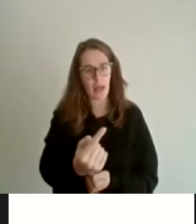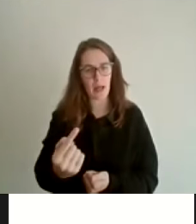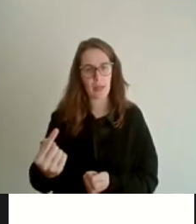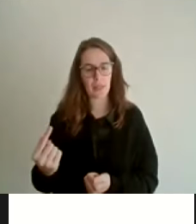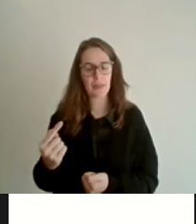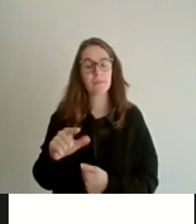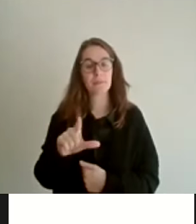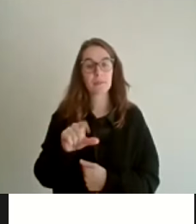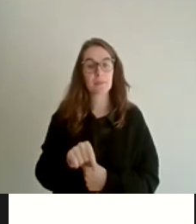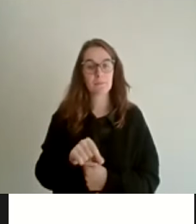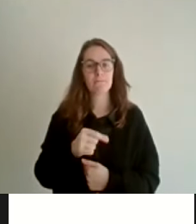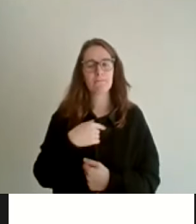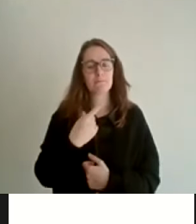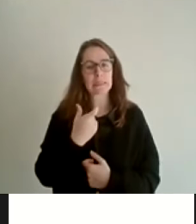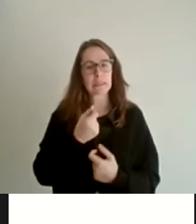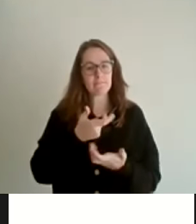personal relations.